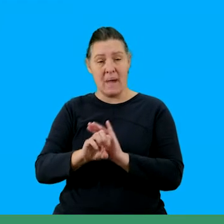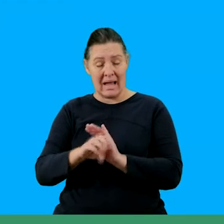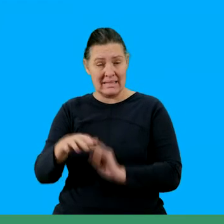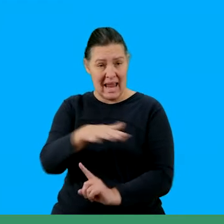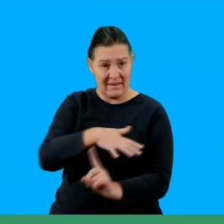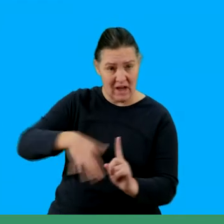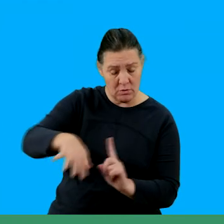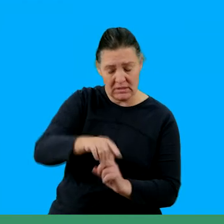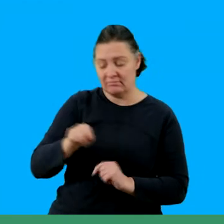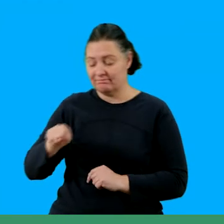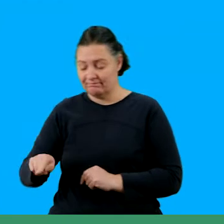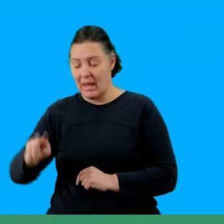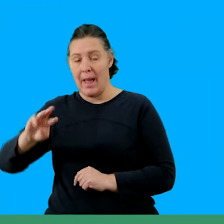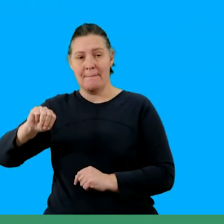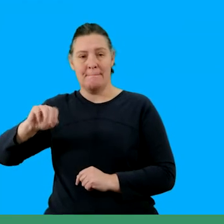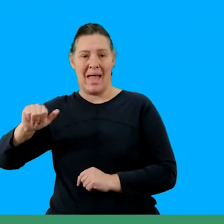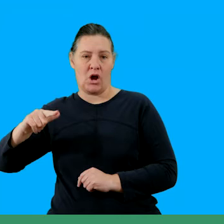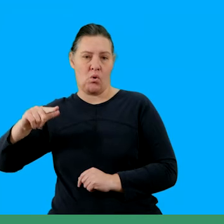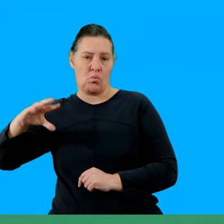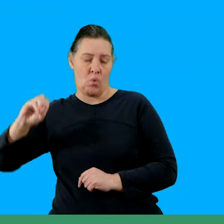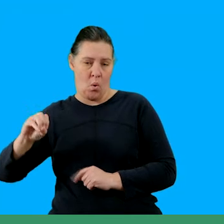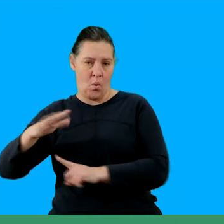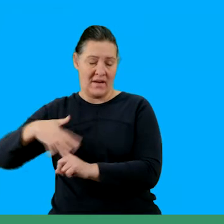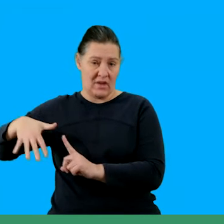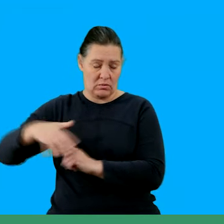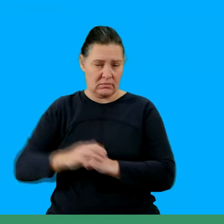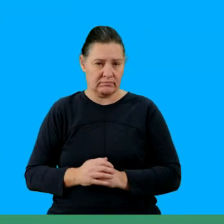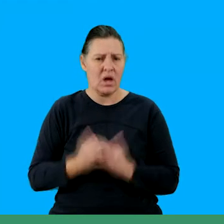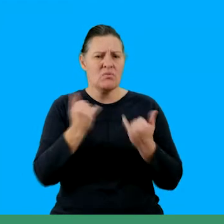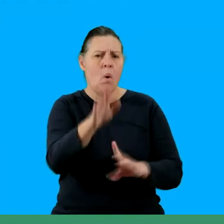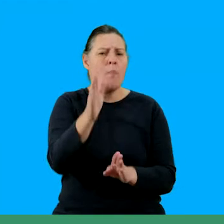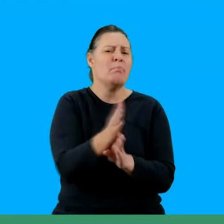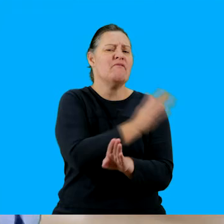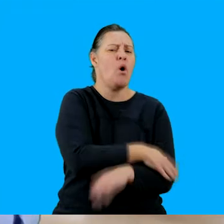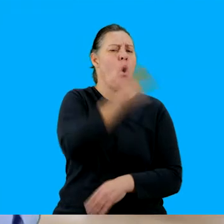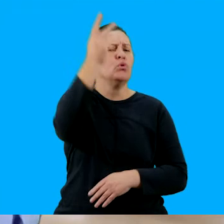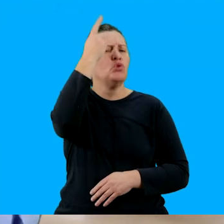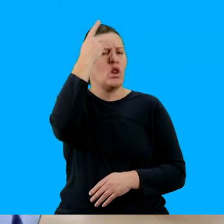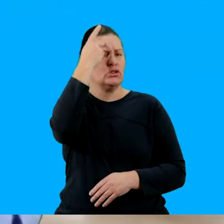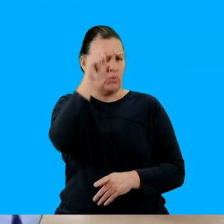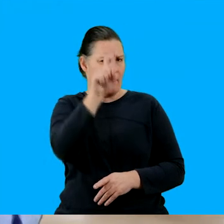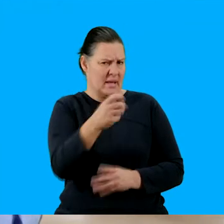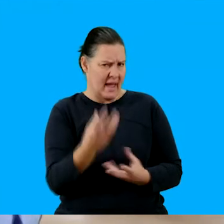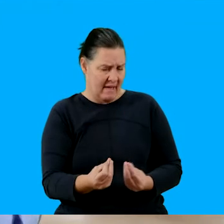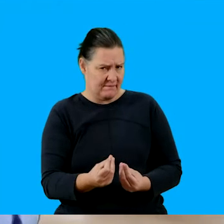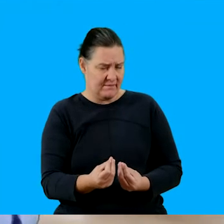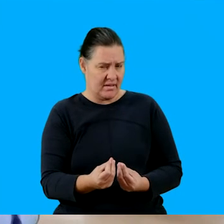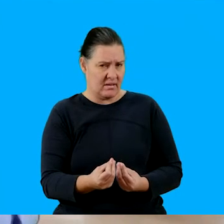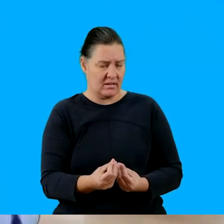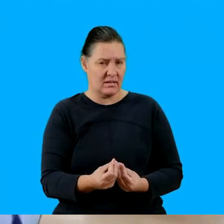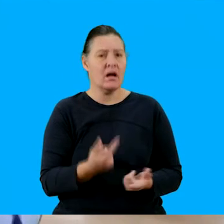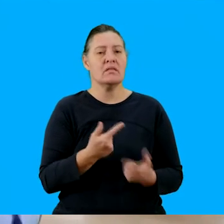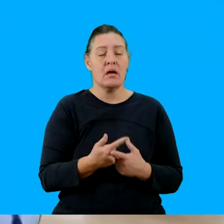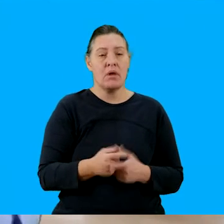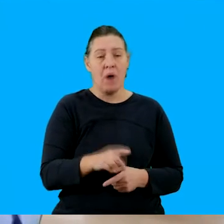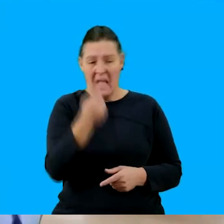macro environment. Now, let us look into our pre-knowledge. This is the prior knowledge you should be having.